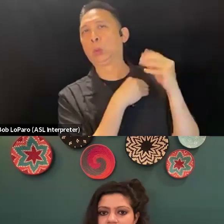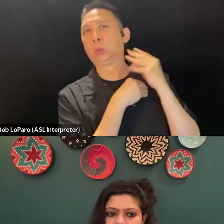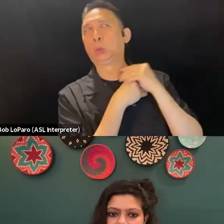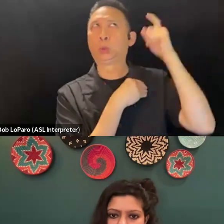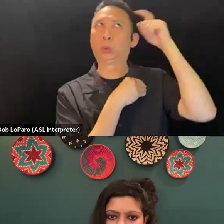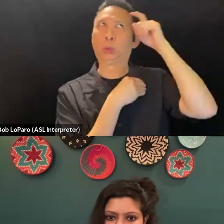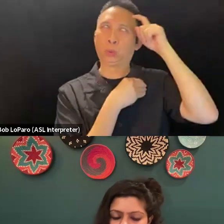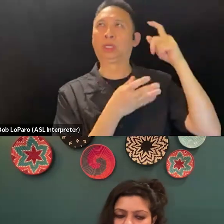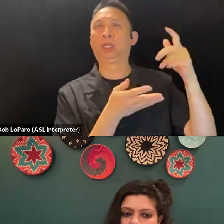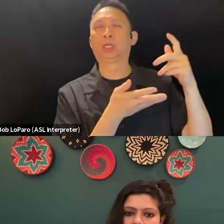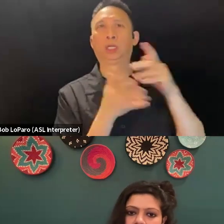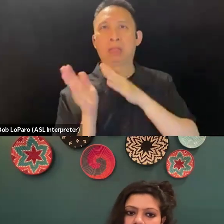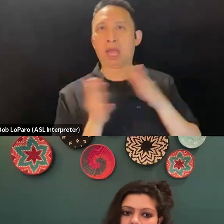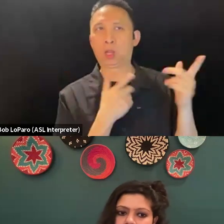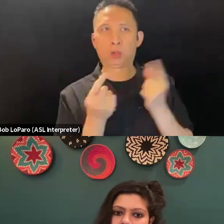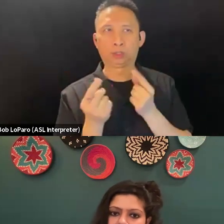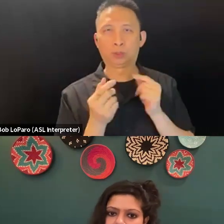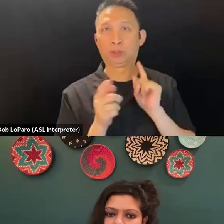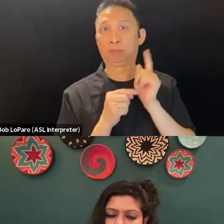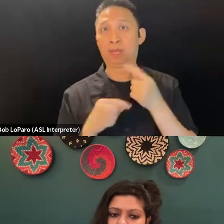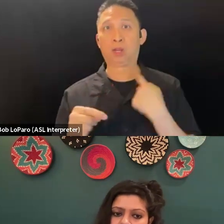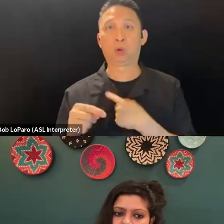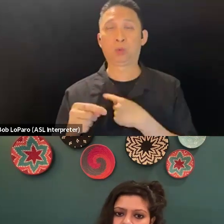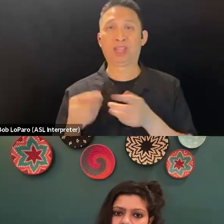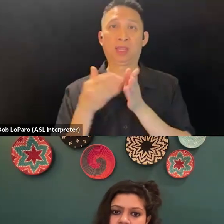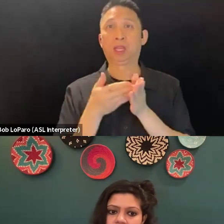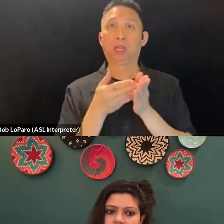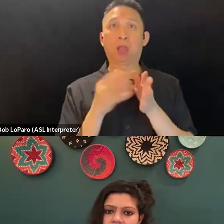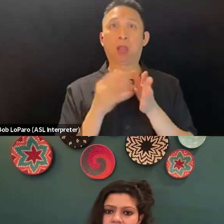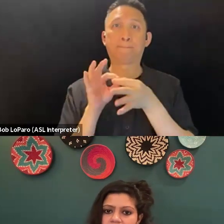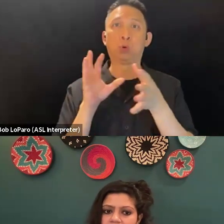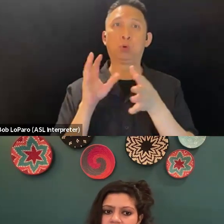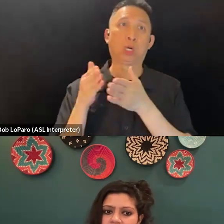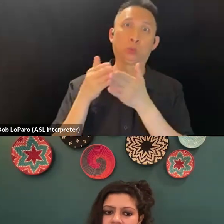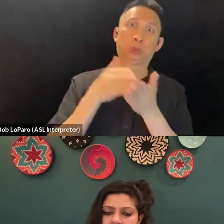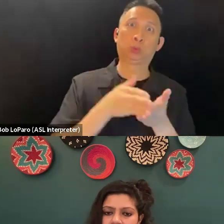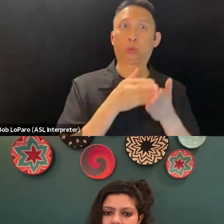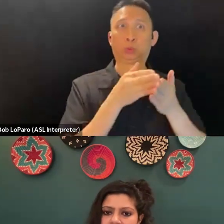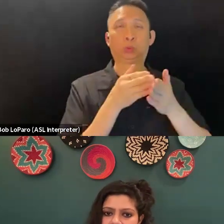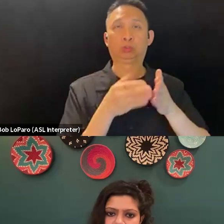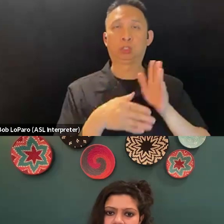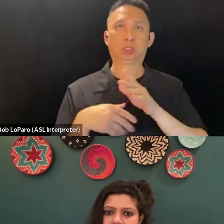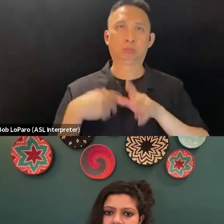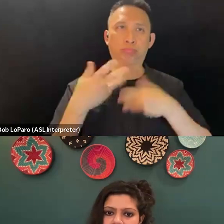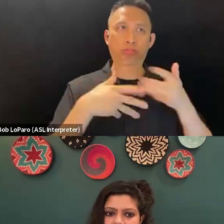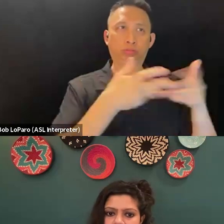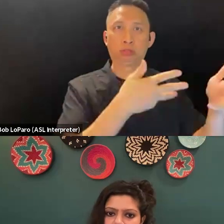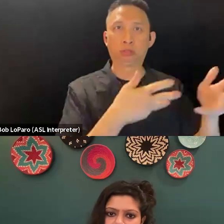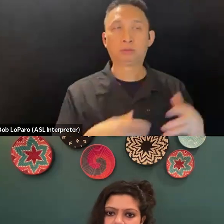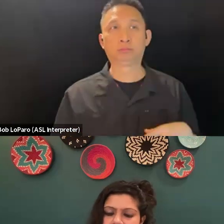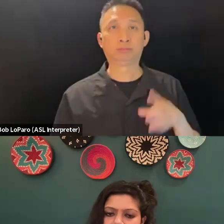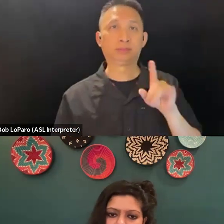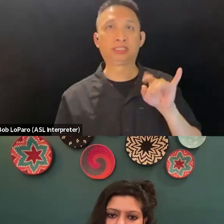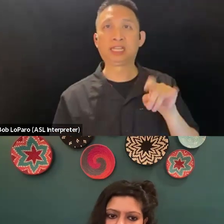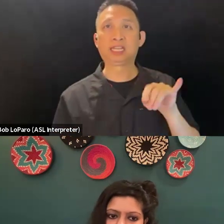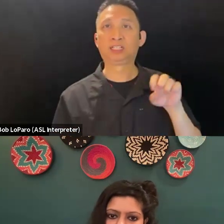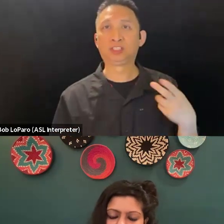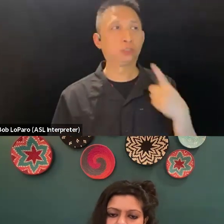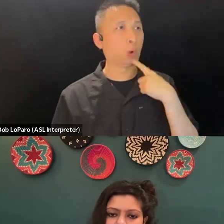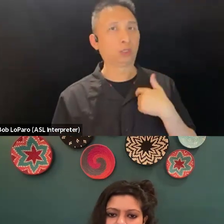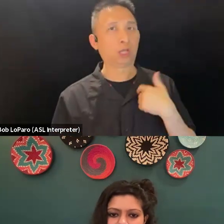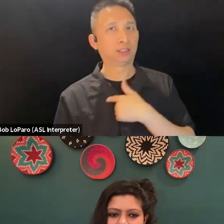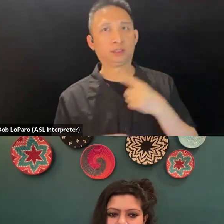like we all know that the first month of shooting is trash very often. Like, at least for me, it usually is, because characters are too sort of, tilted